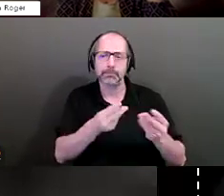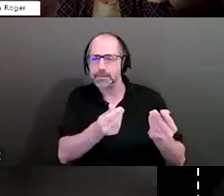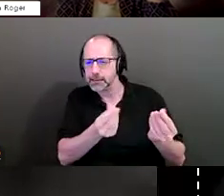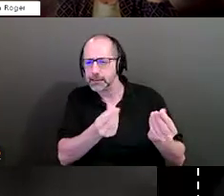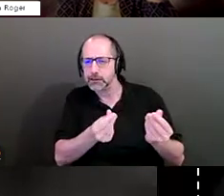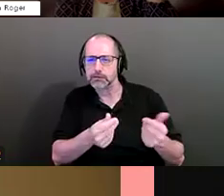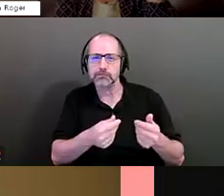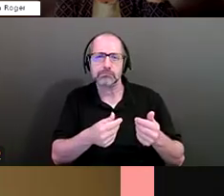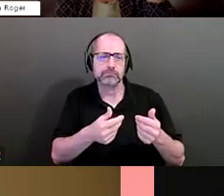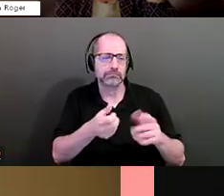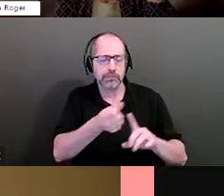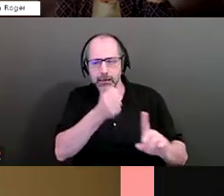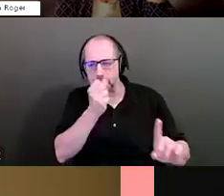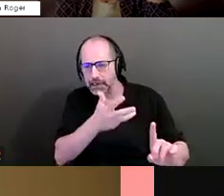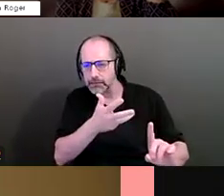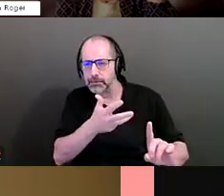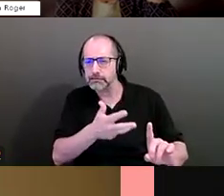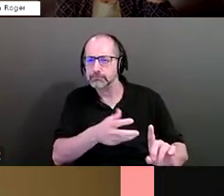respect.